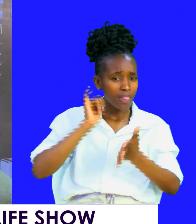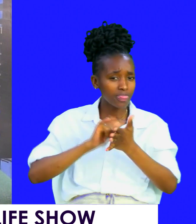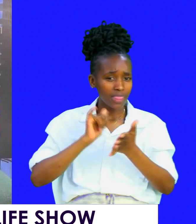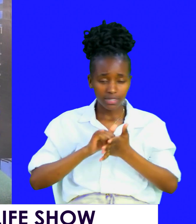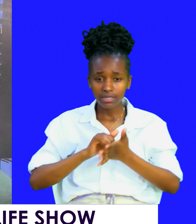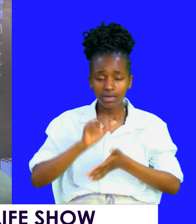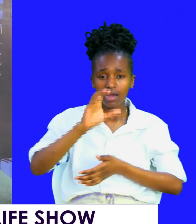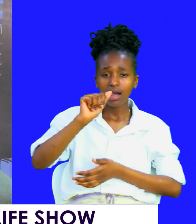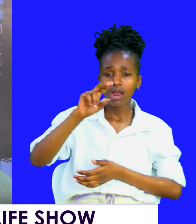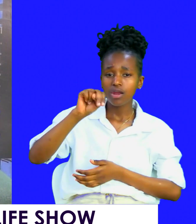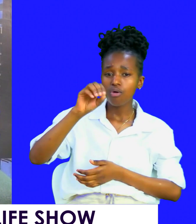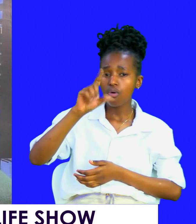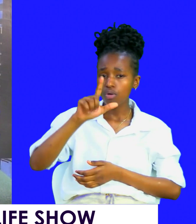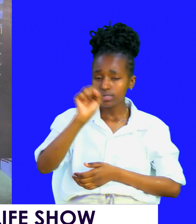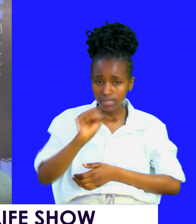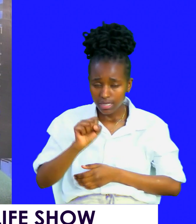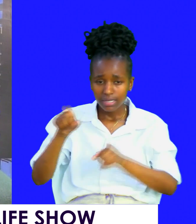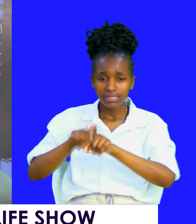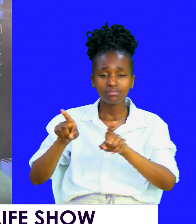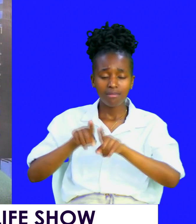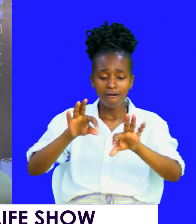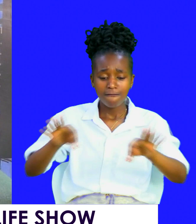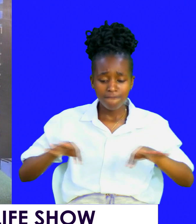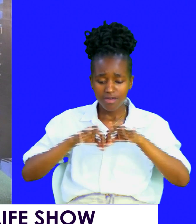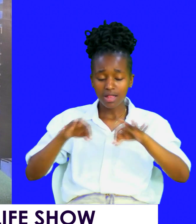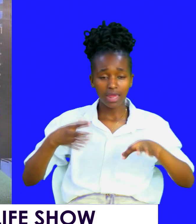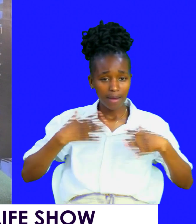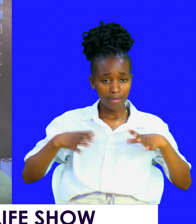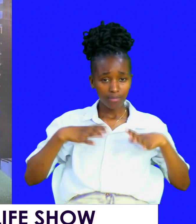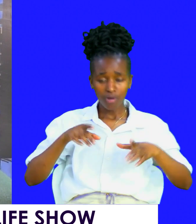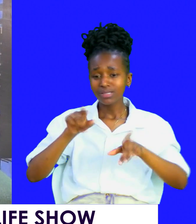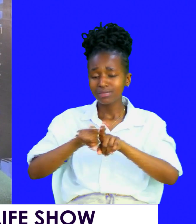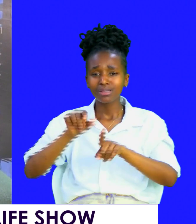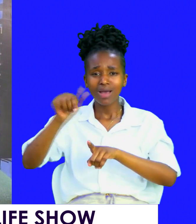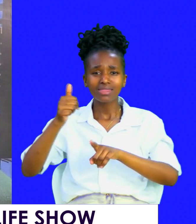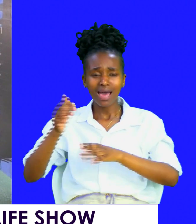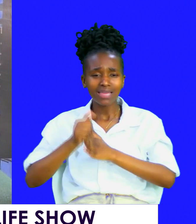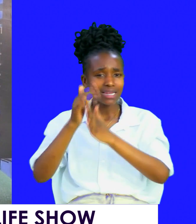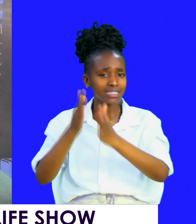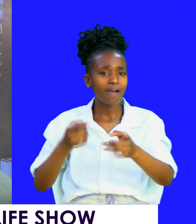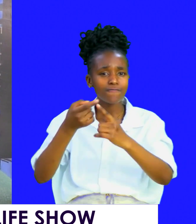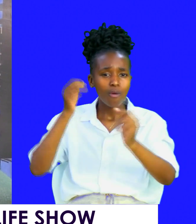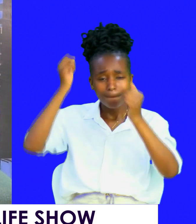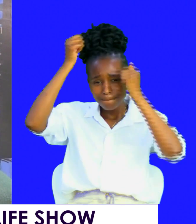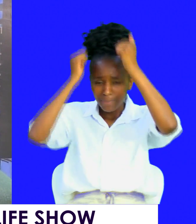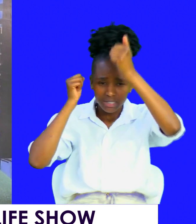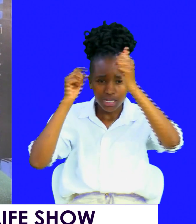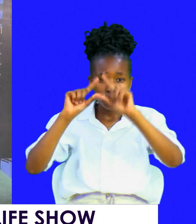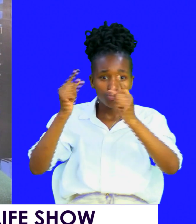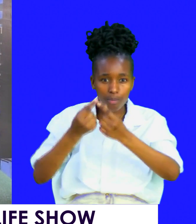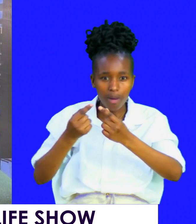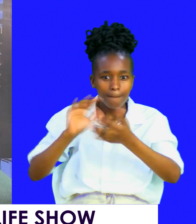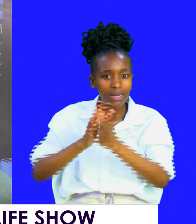colonels and field marshals and leaders of armies, they are leaders because of the brain